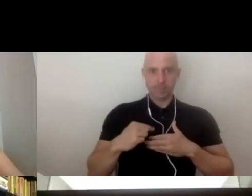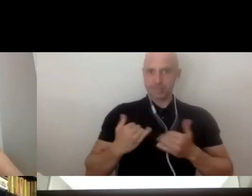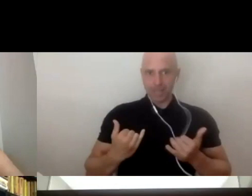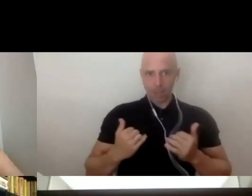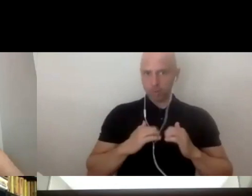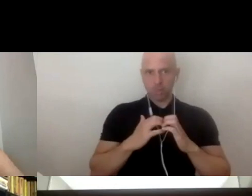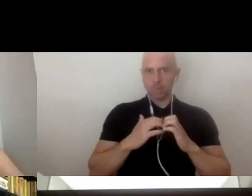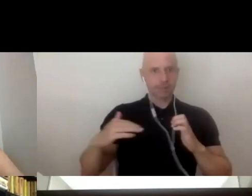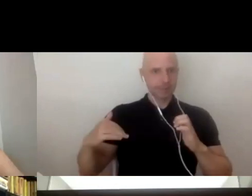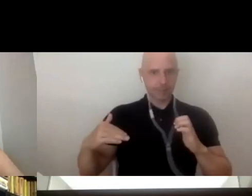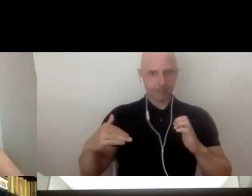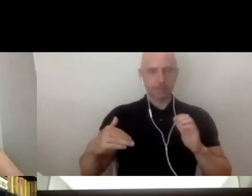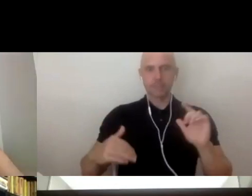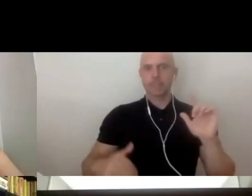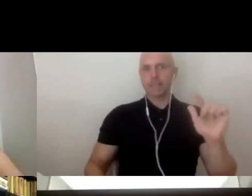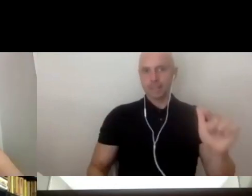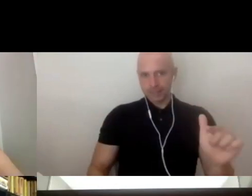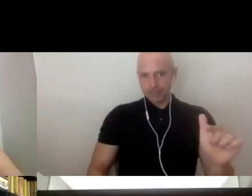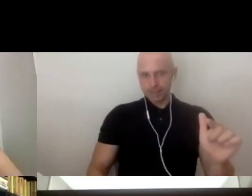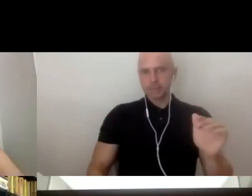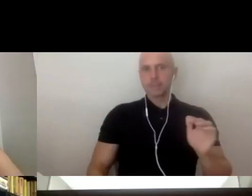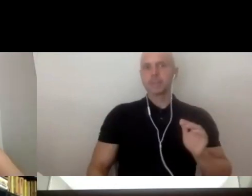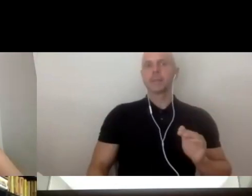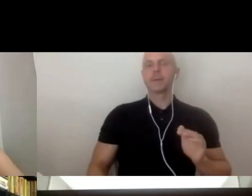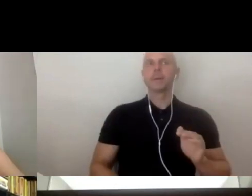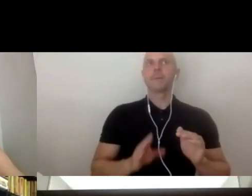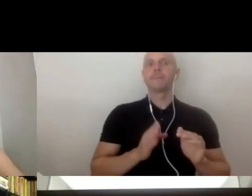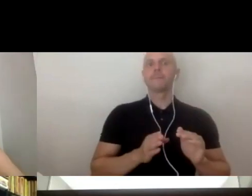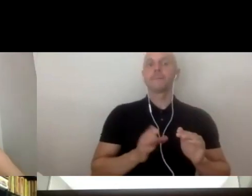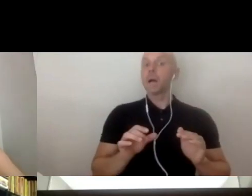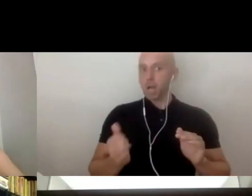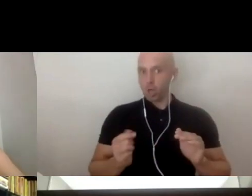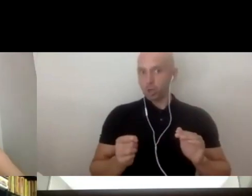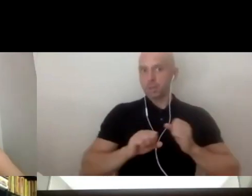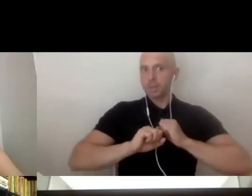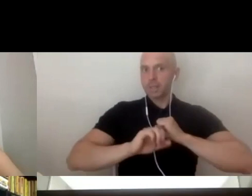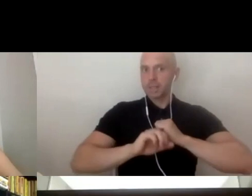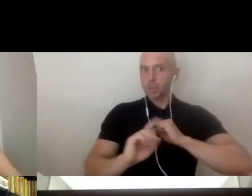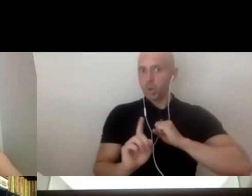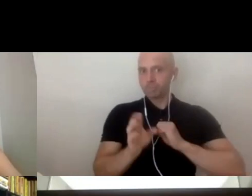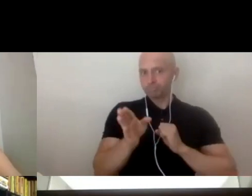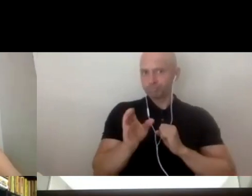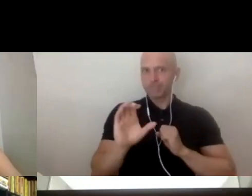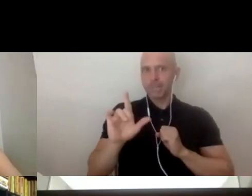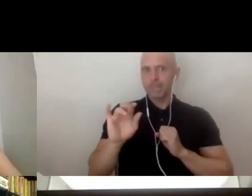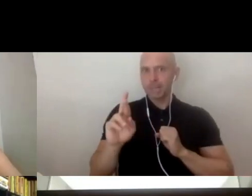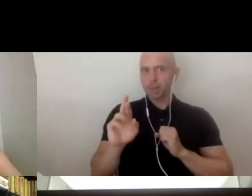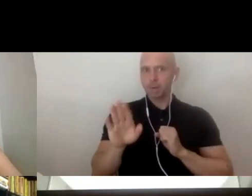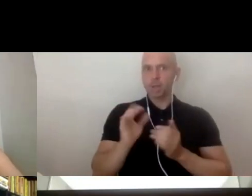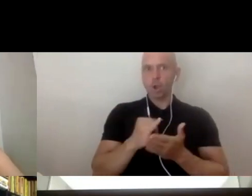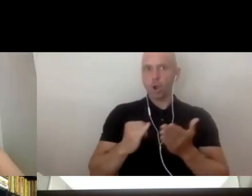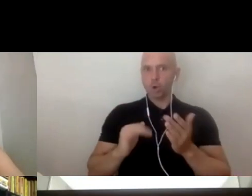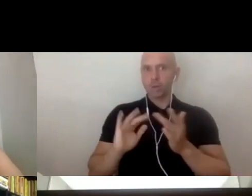then again, I would actually point to other channels like Claire's own Neighborhood Arts Network in order to amplify your